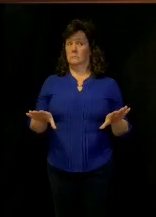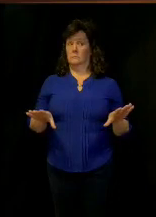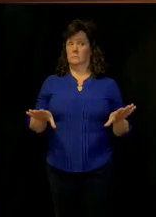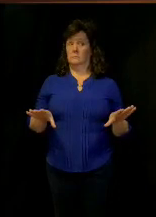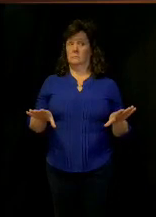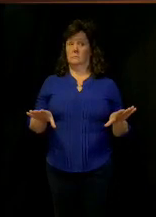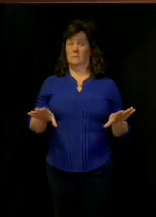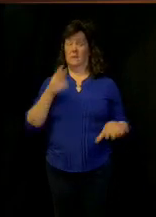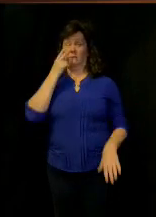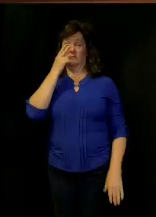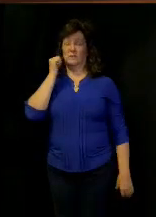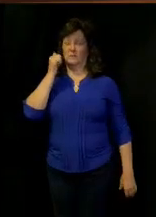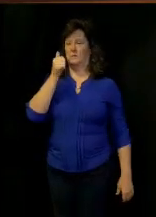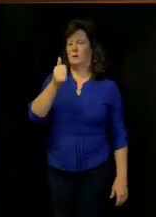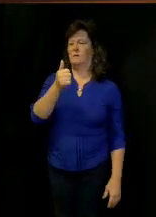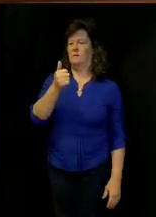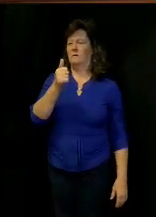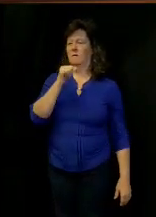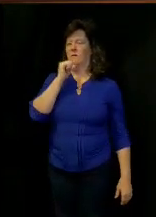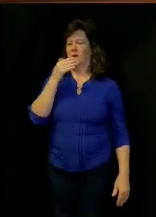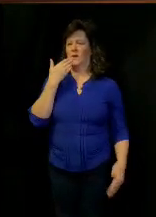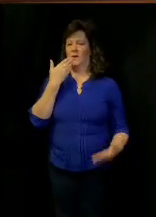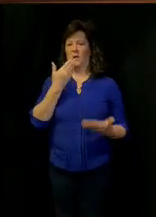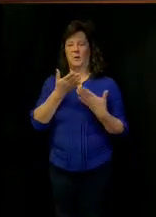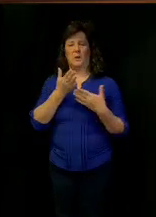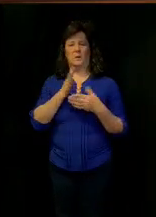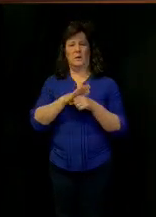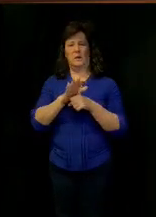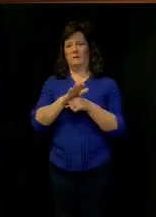if you see yourself as not good enough,